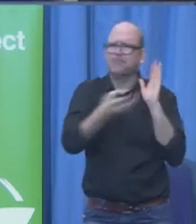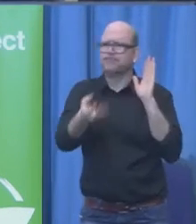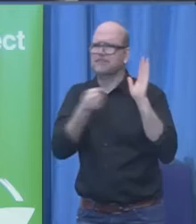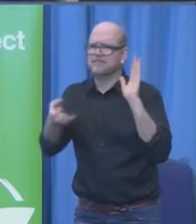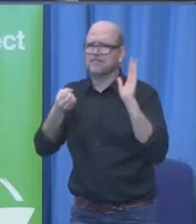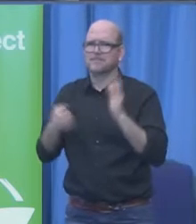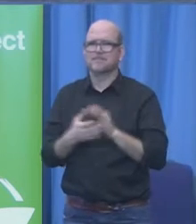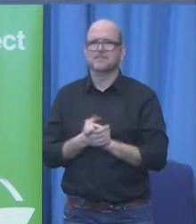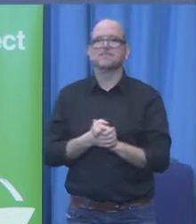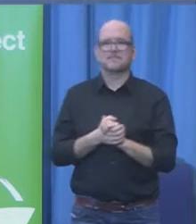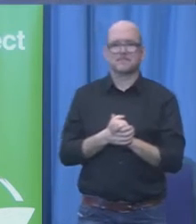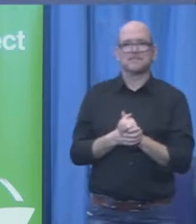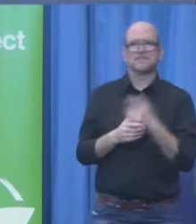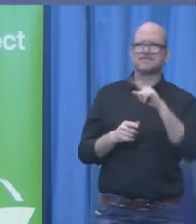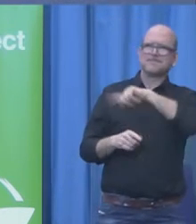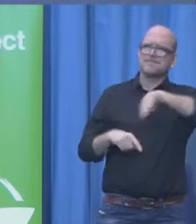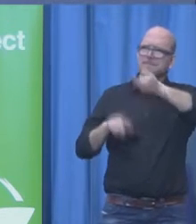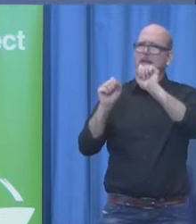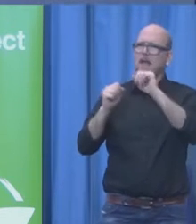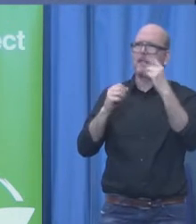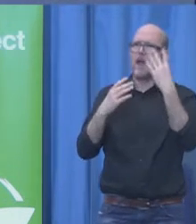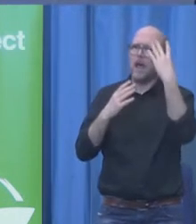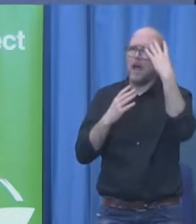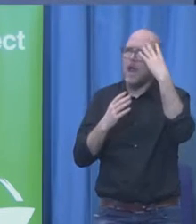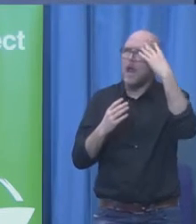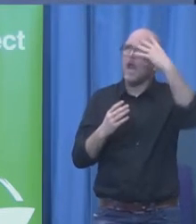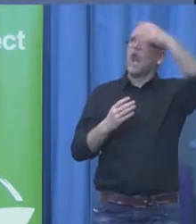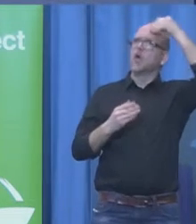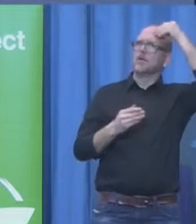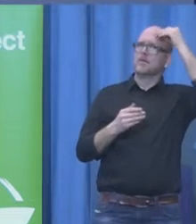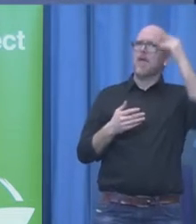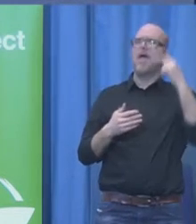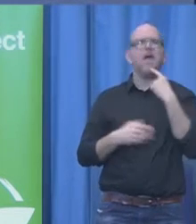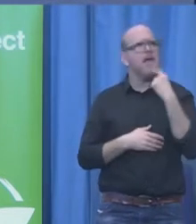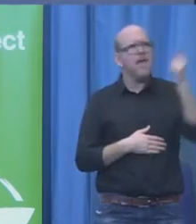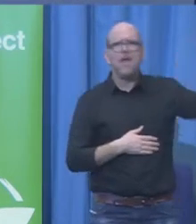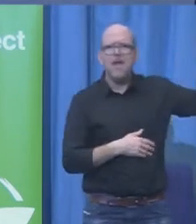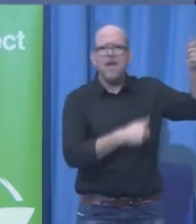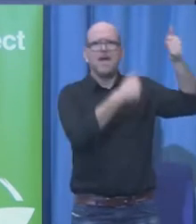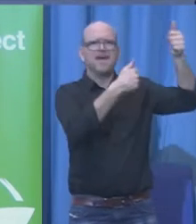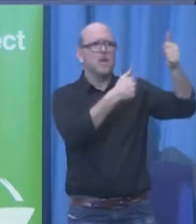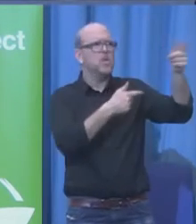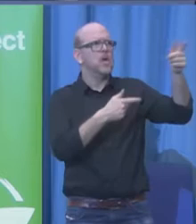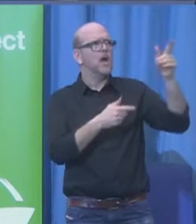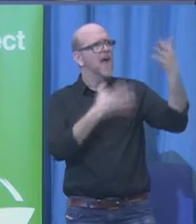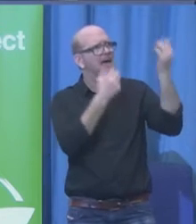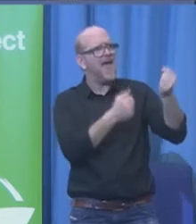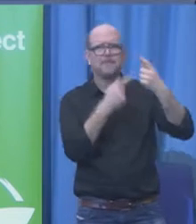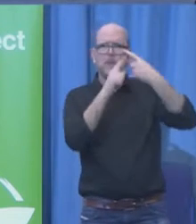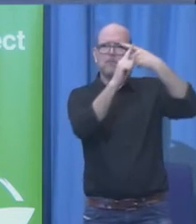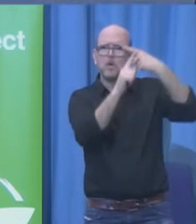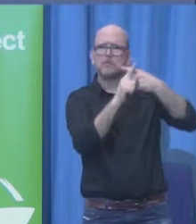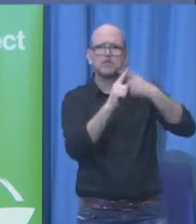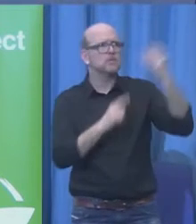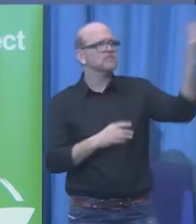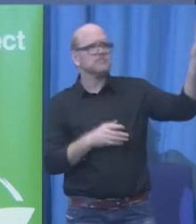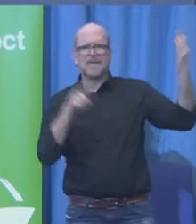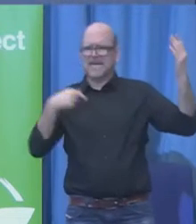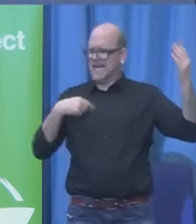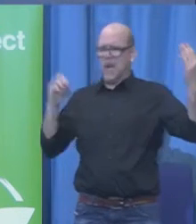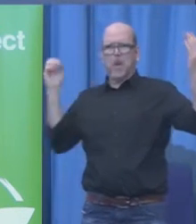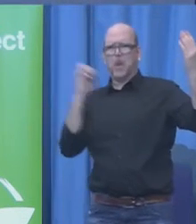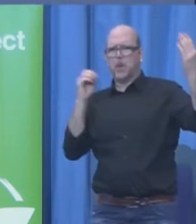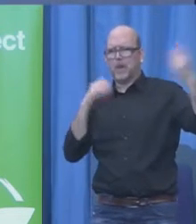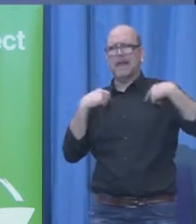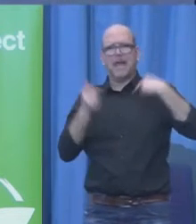get comparable data on the employment situation of disabled people for each member state and see how that